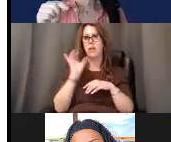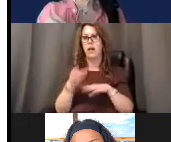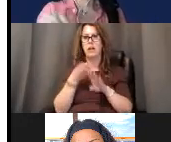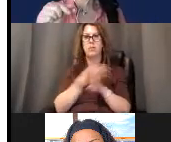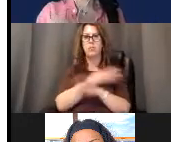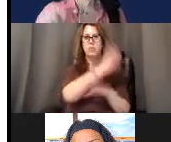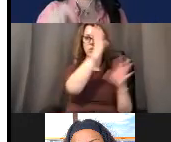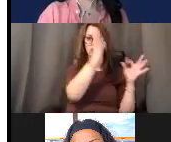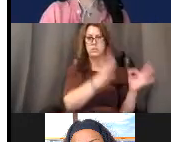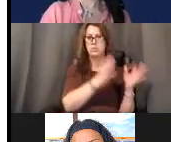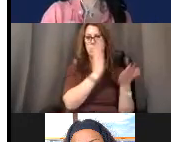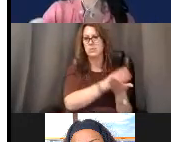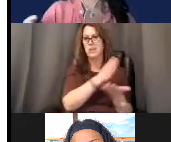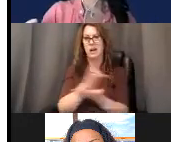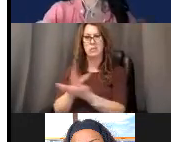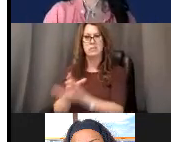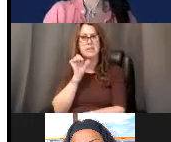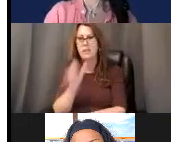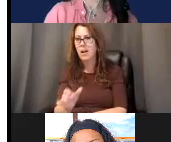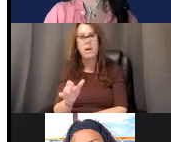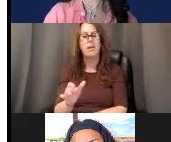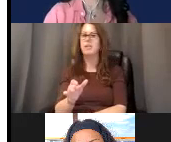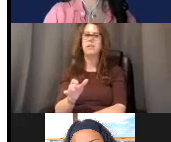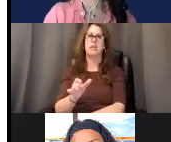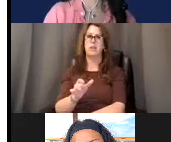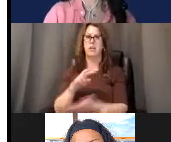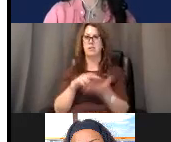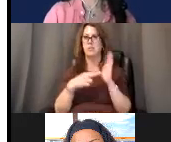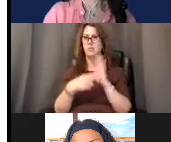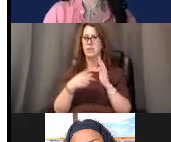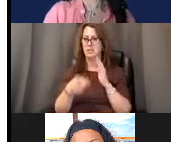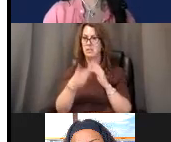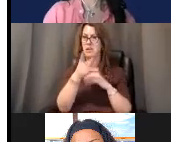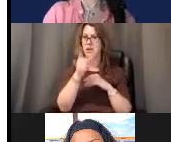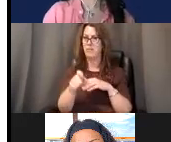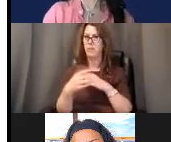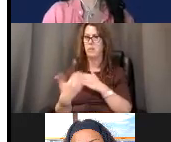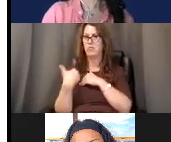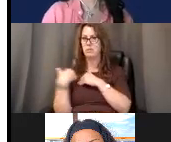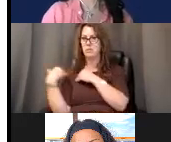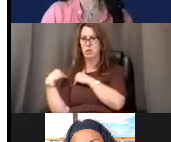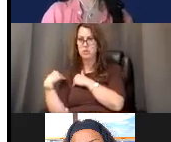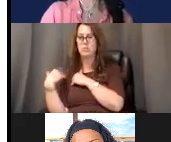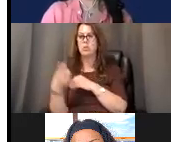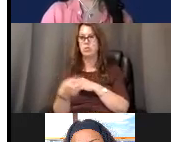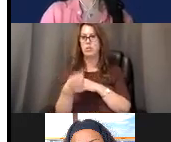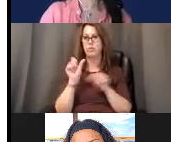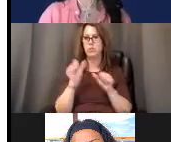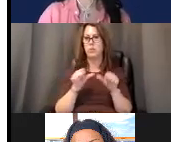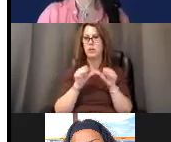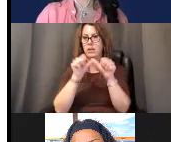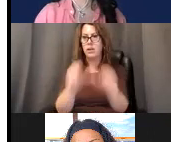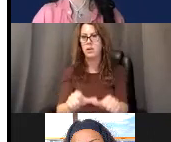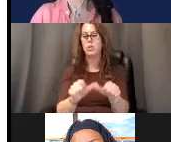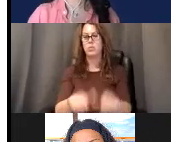they did it because they were holding each other accountable to live those values, right? To have those values